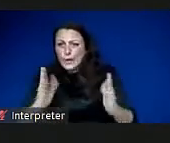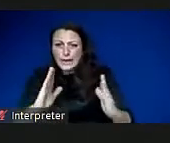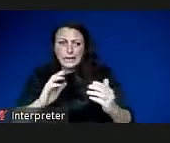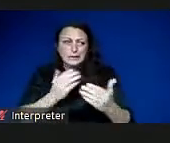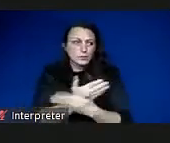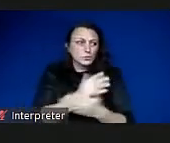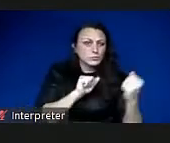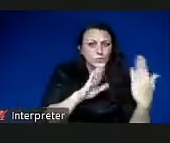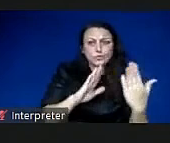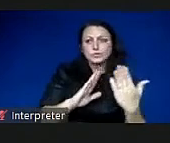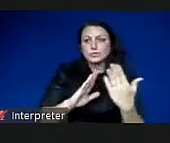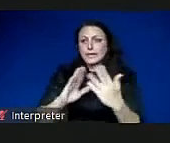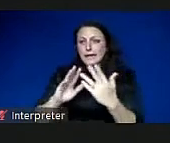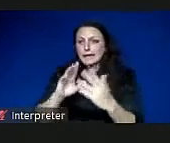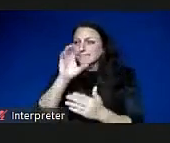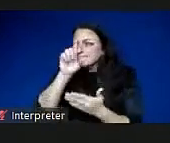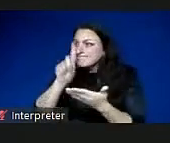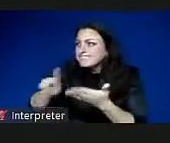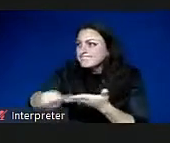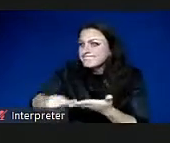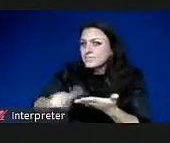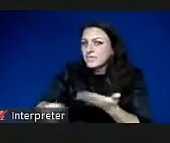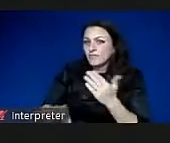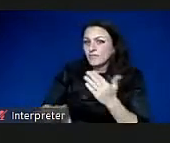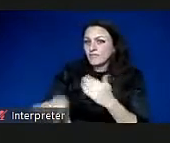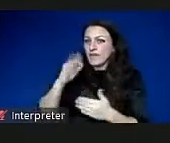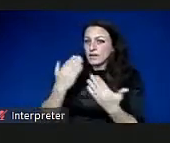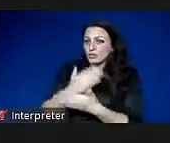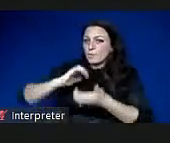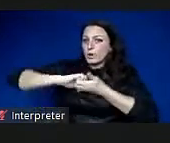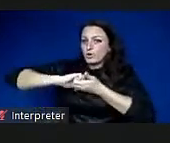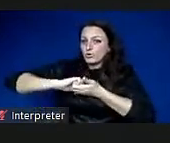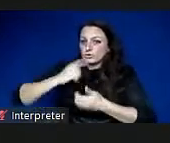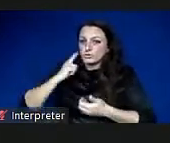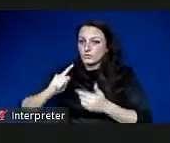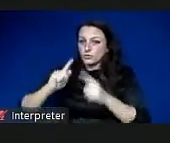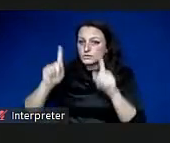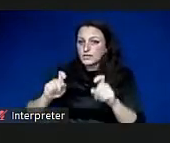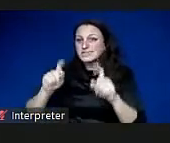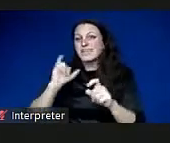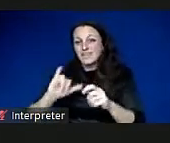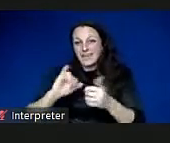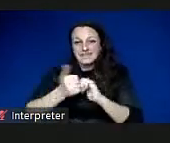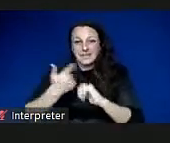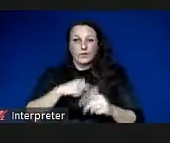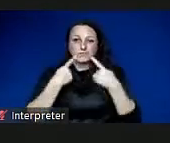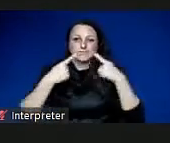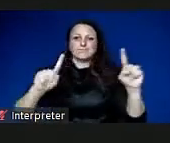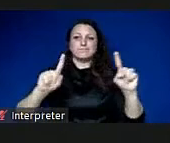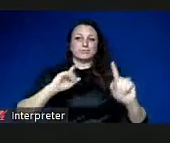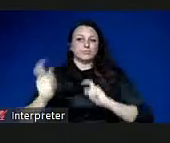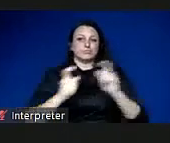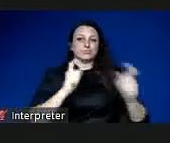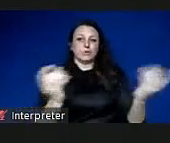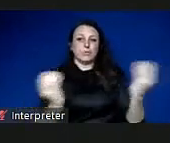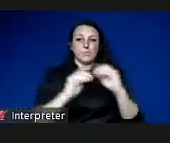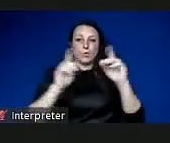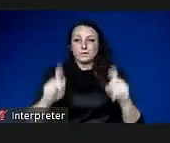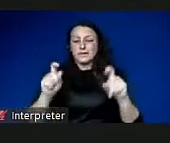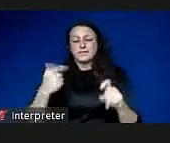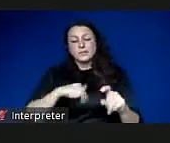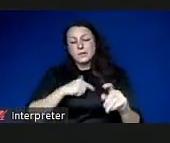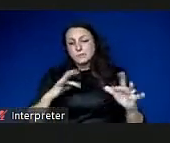testing, and that is what has allowed us to scale our testing over the course of this year. We are incredibly excited to see